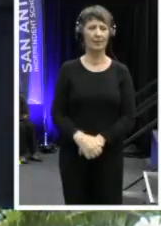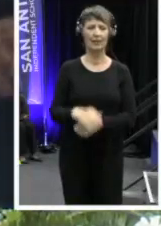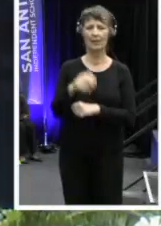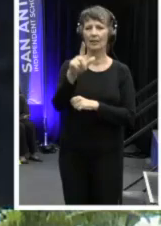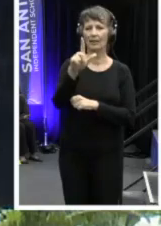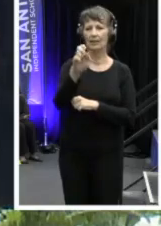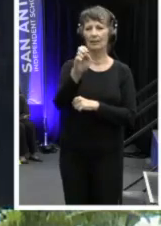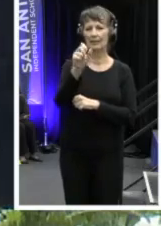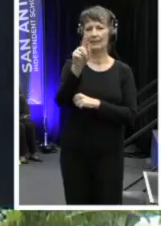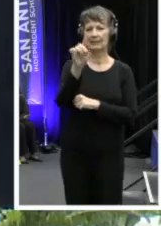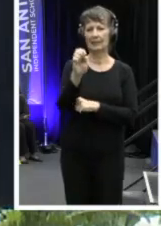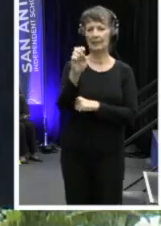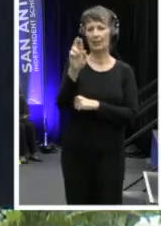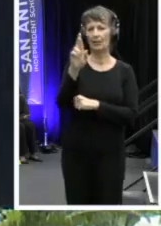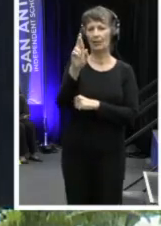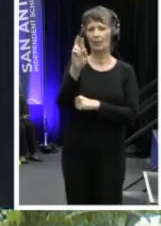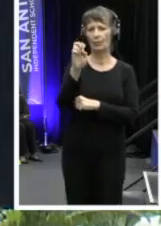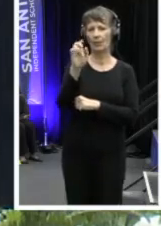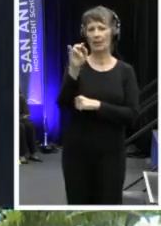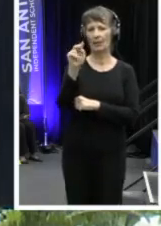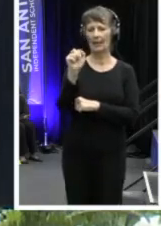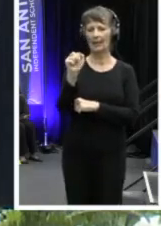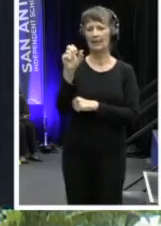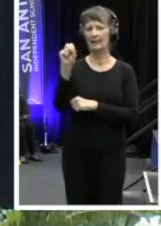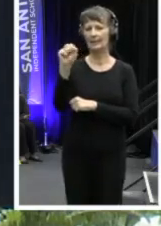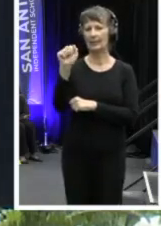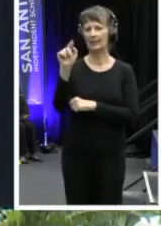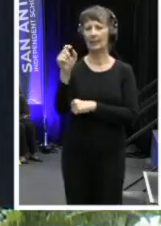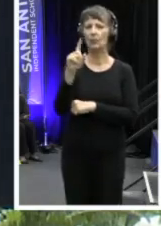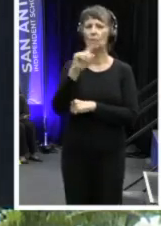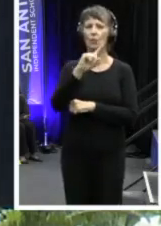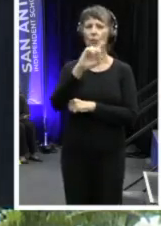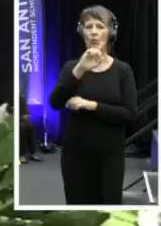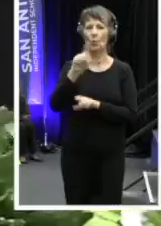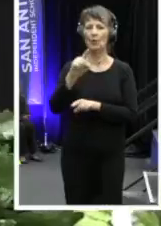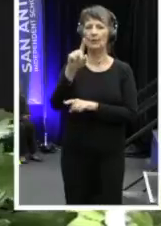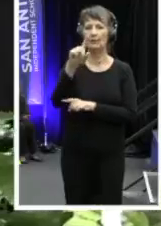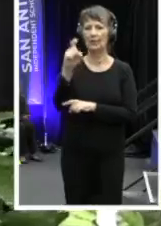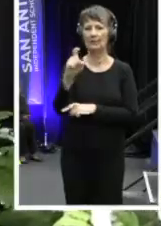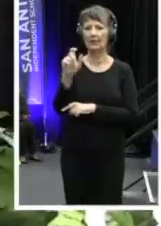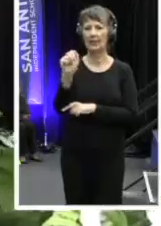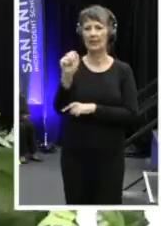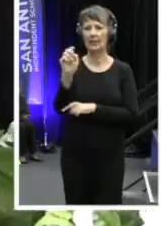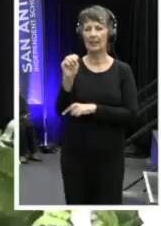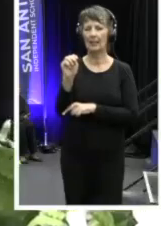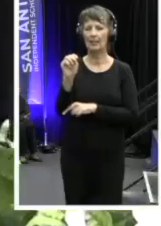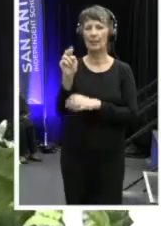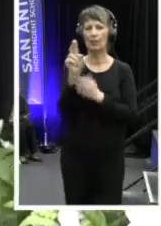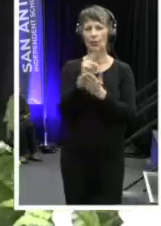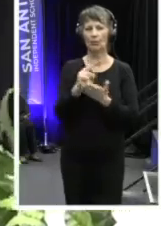Leslie Renee Salas will be attending Texas A&M University at San Antonio.